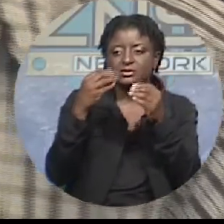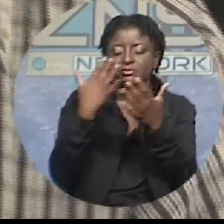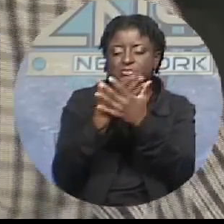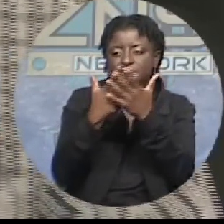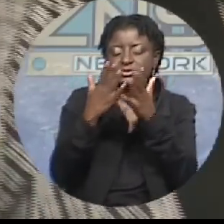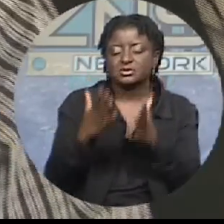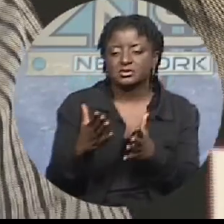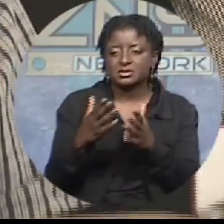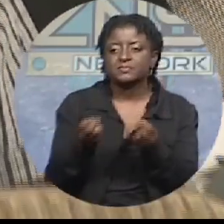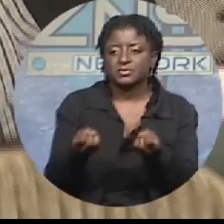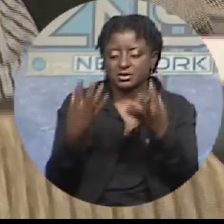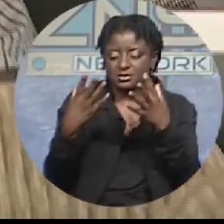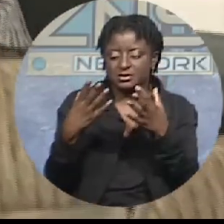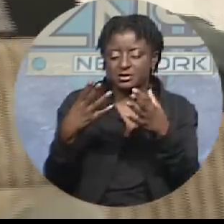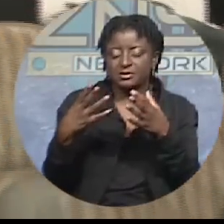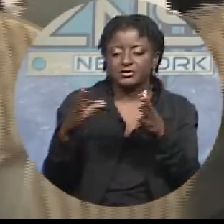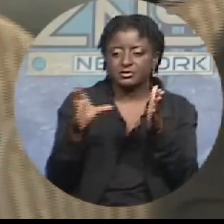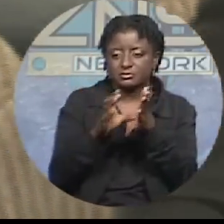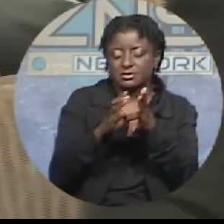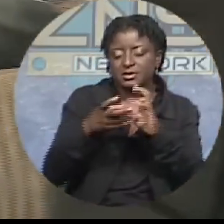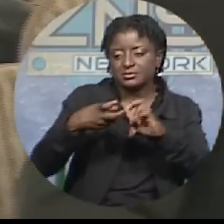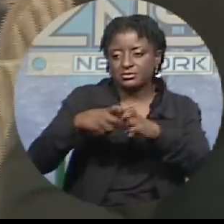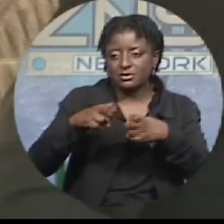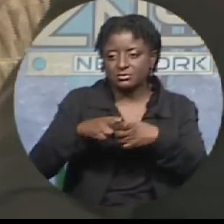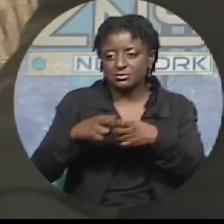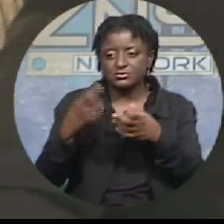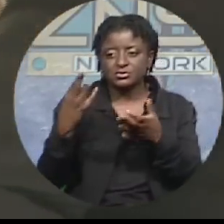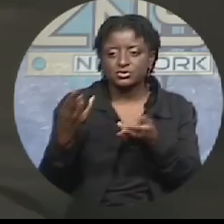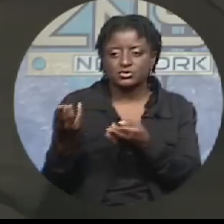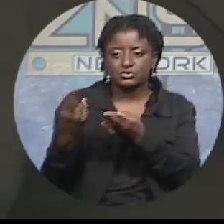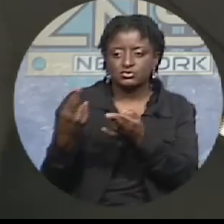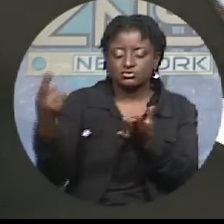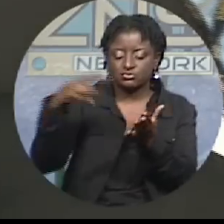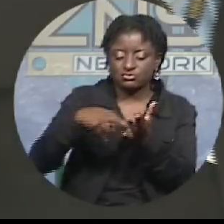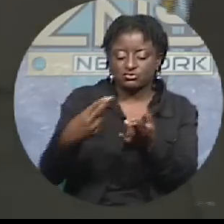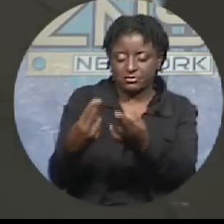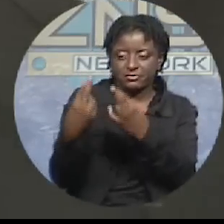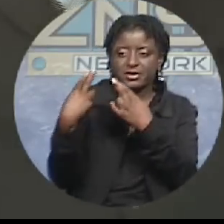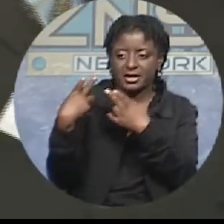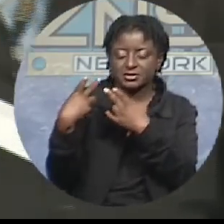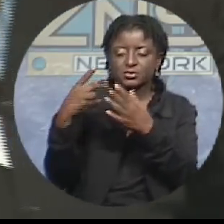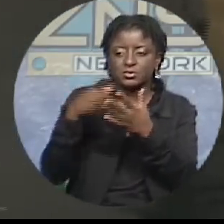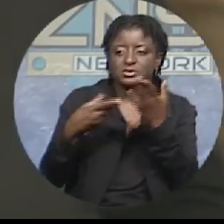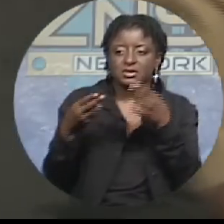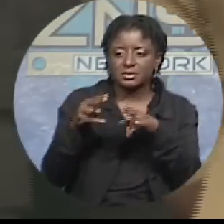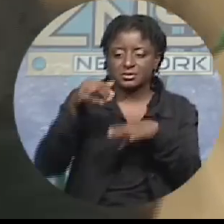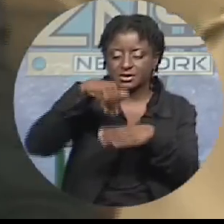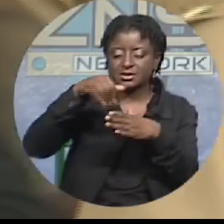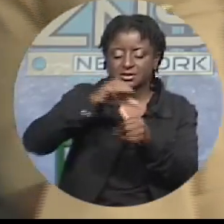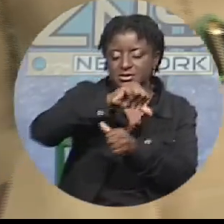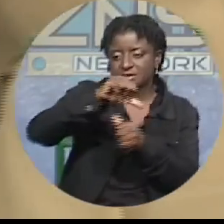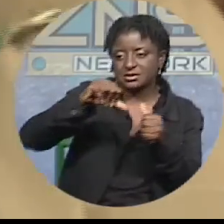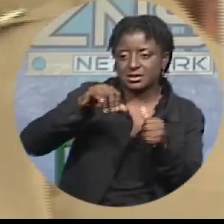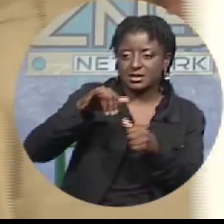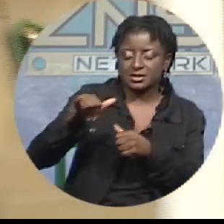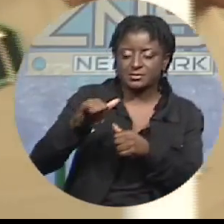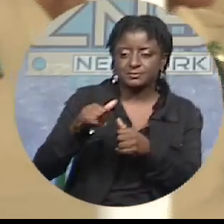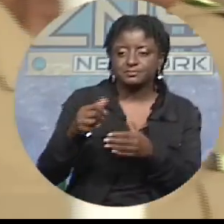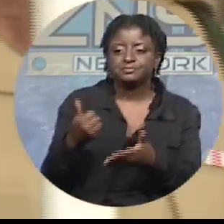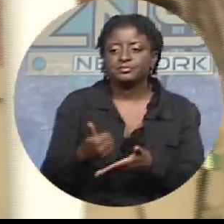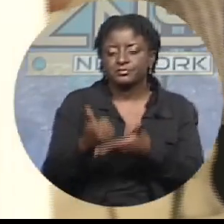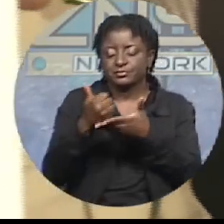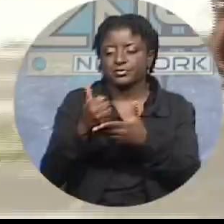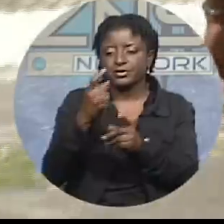of the nation's crime problems are a reflection of what is happening in society, noting that greater self-awareness and assistance from all